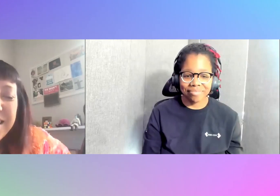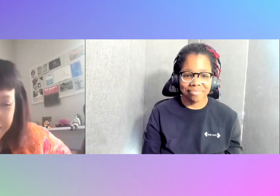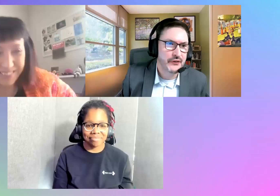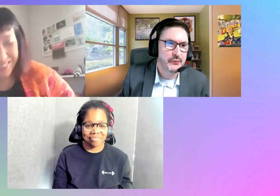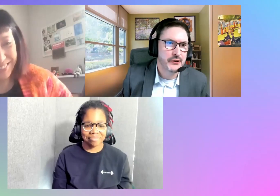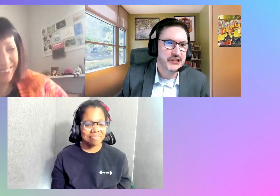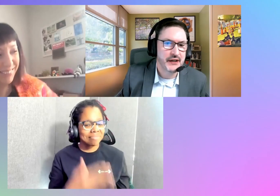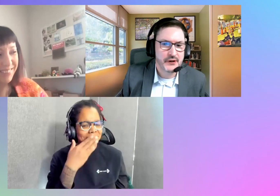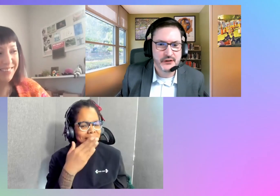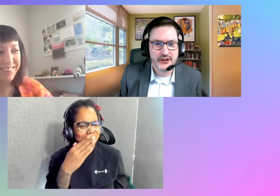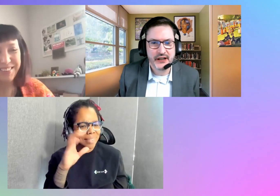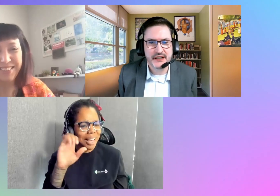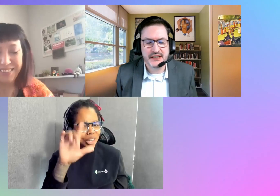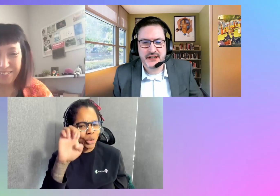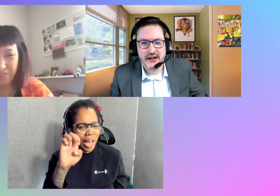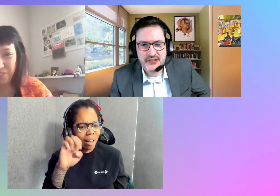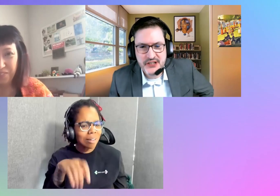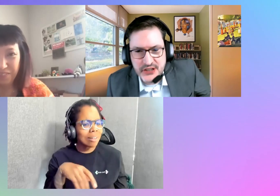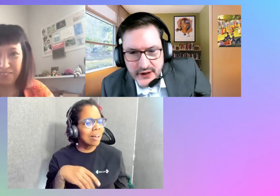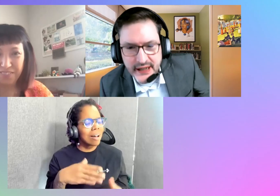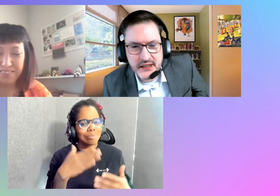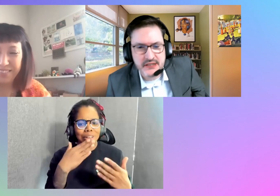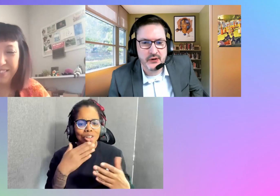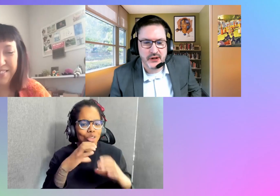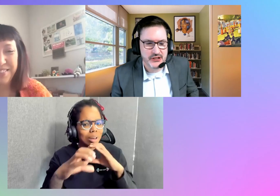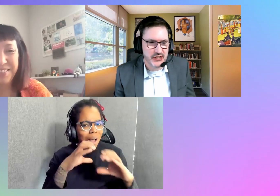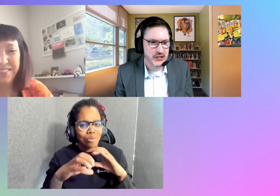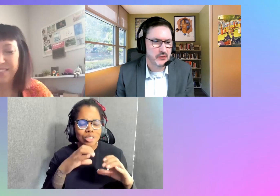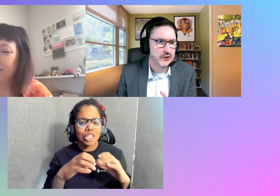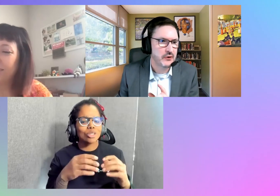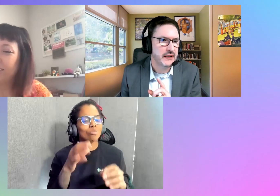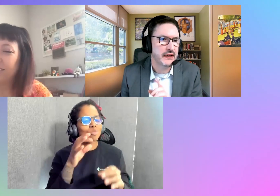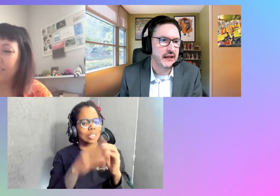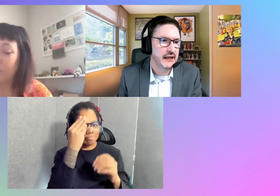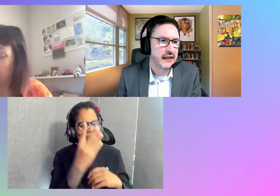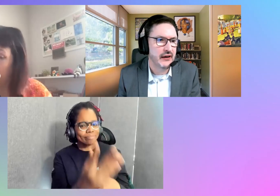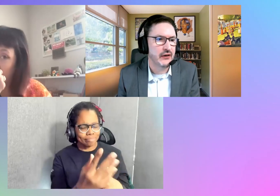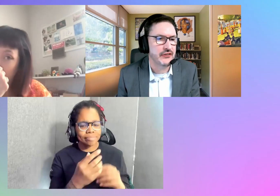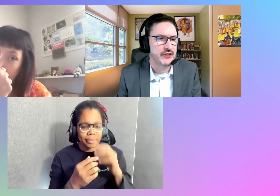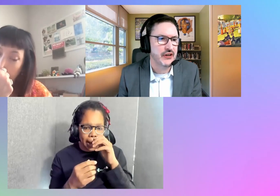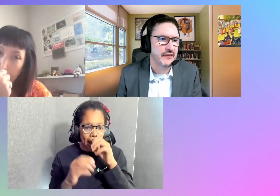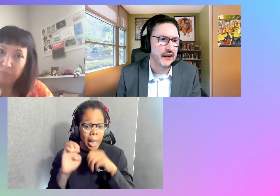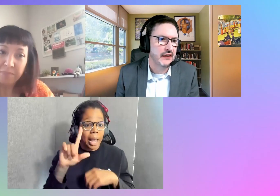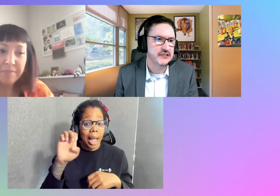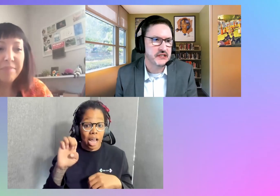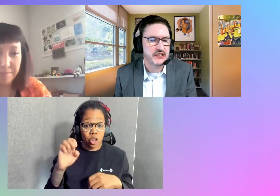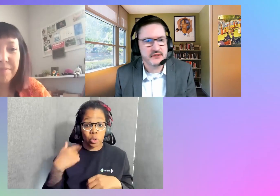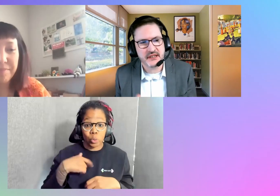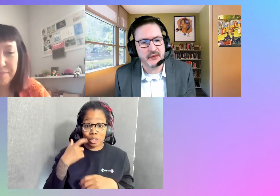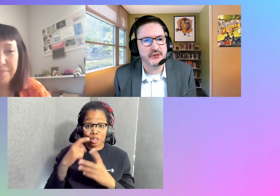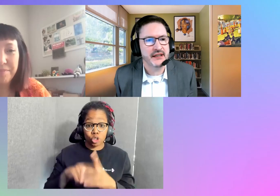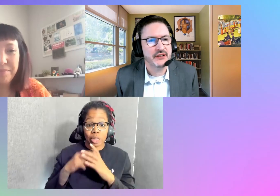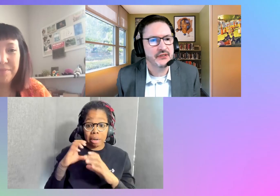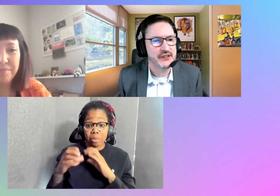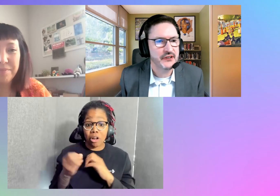Thank you, Elle. Really appreciate what you've done and the conversation you had. So just a note real quick, Elle, as we started that conversation, there was